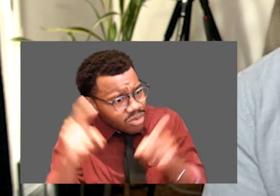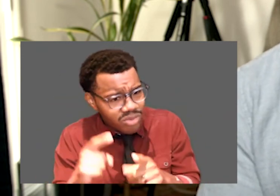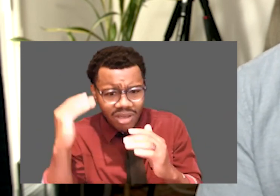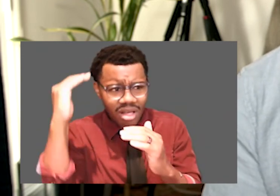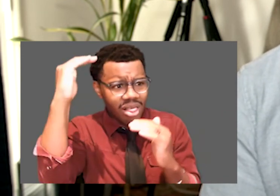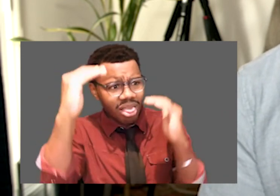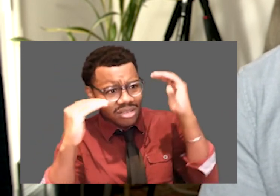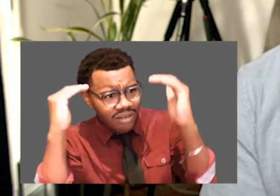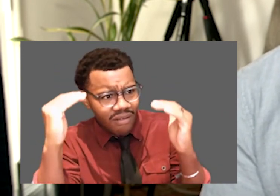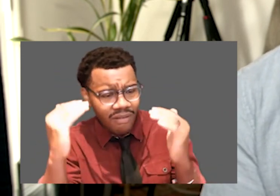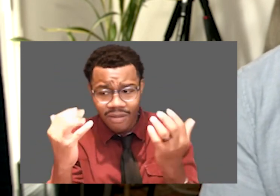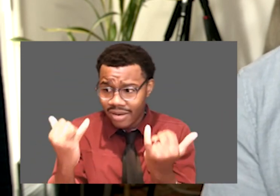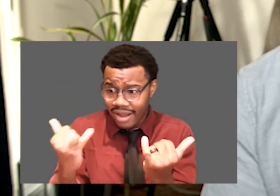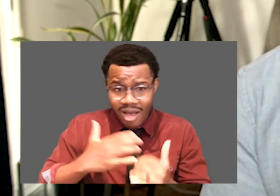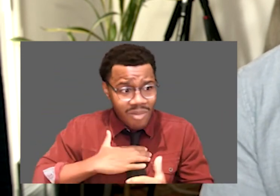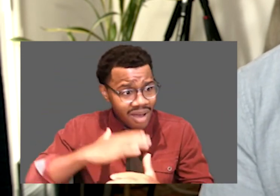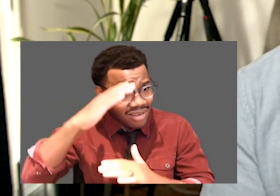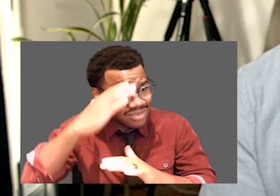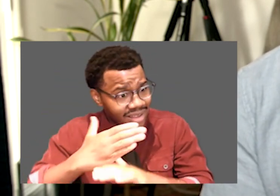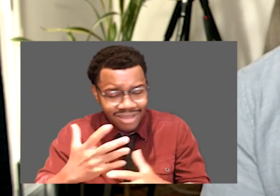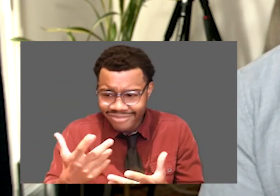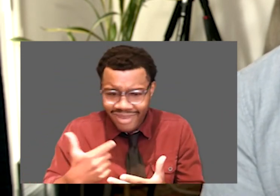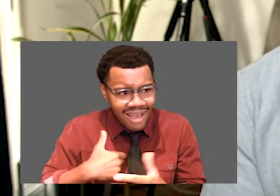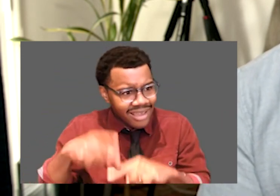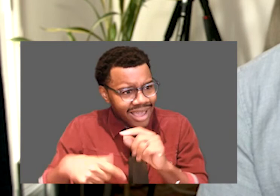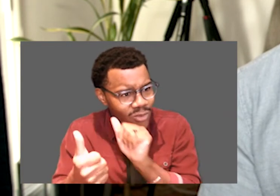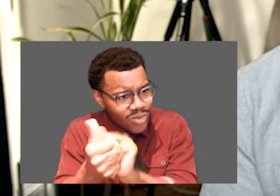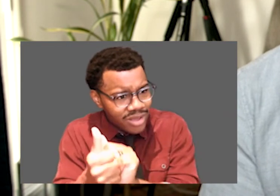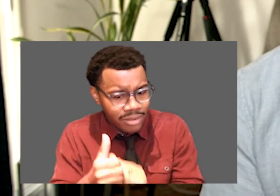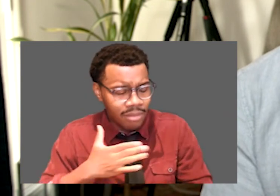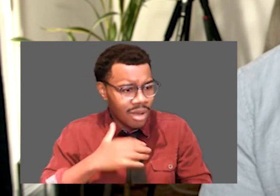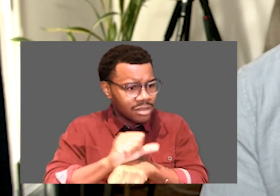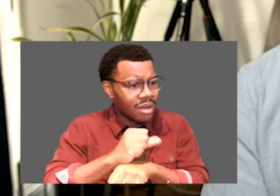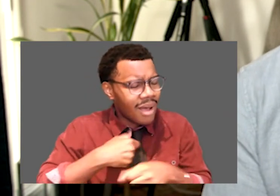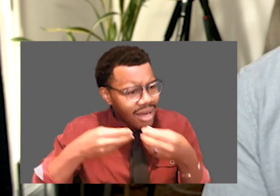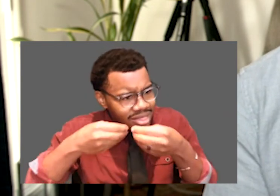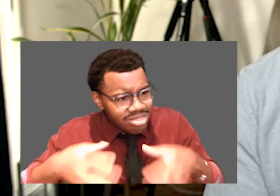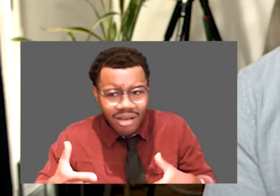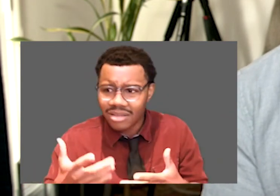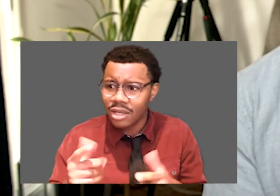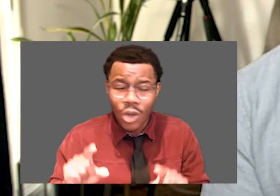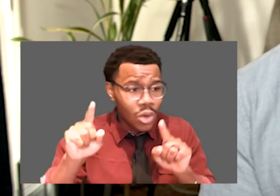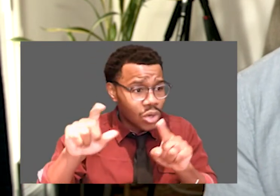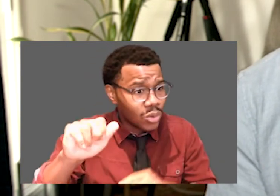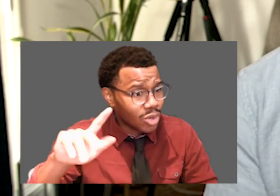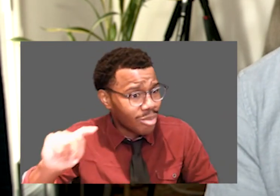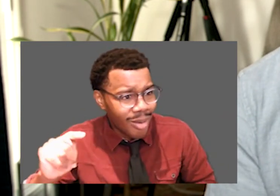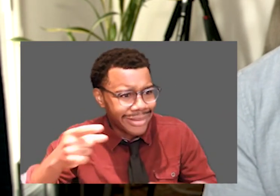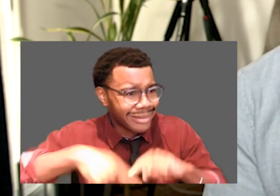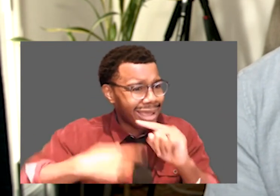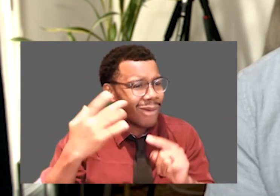from my child. I lost my damn job. I can't go back to our apartment or any other because landlords are afraid I'll fornicate on their